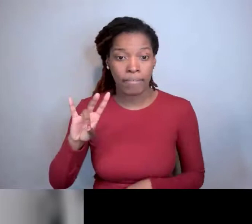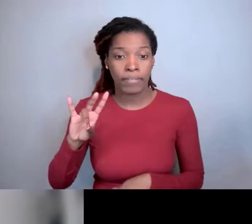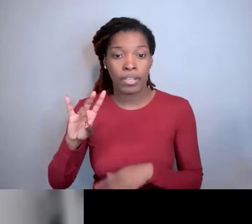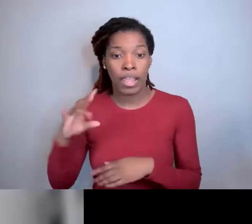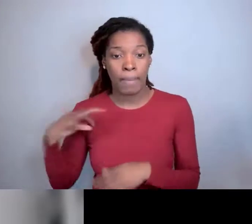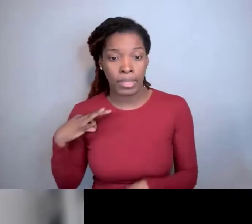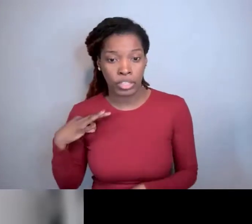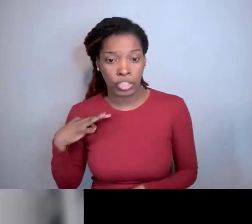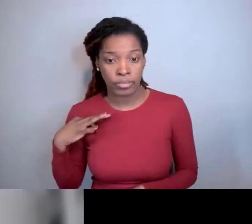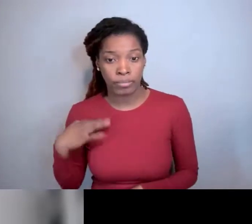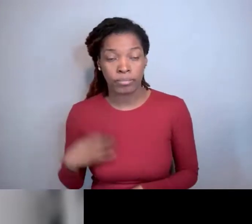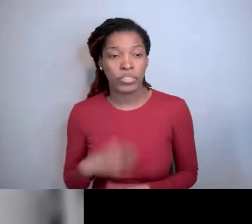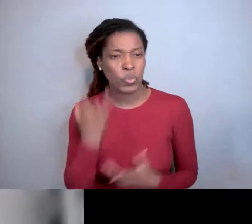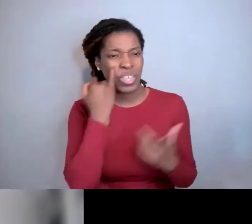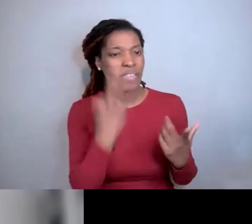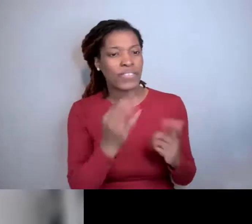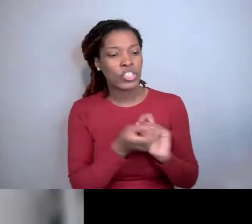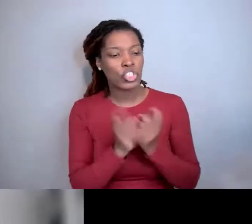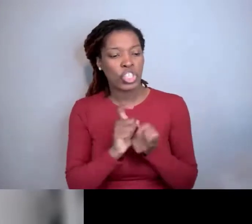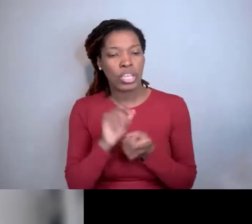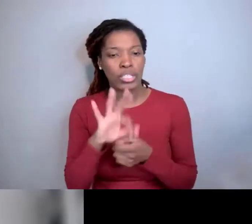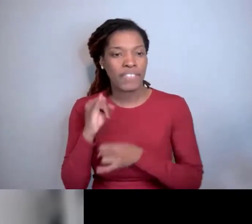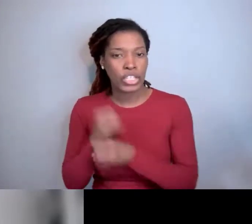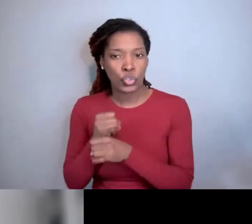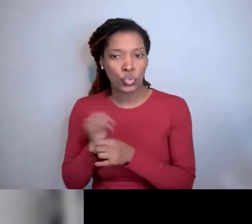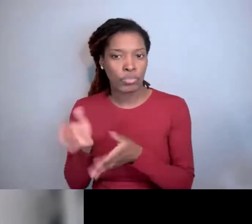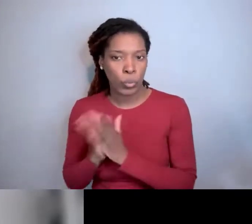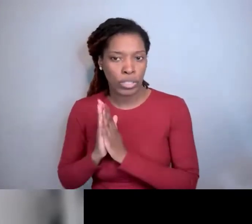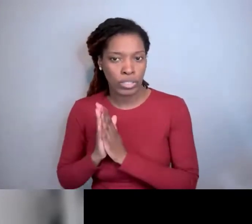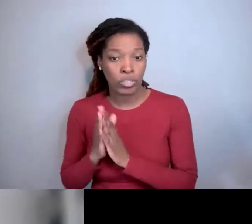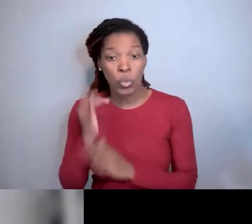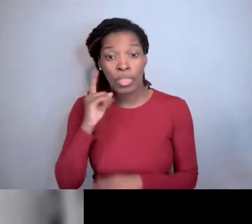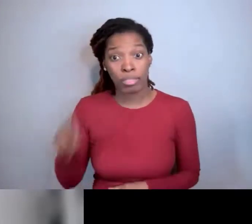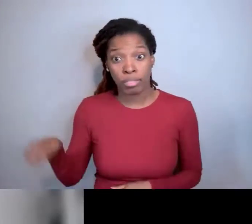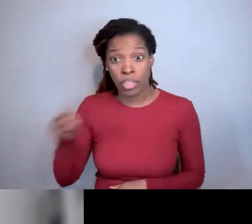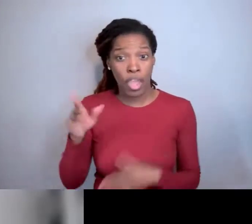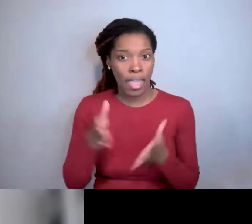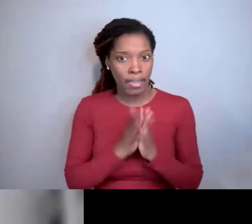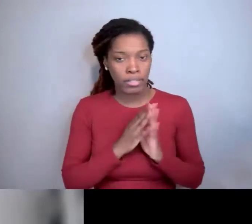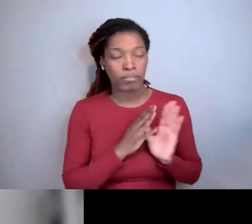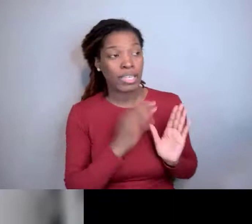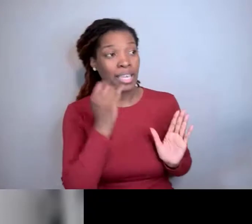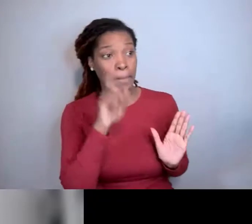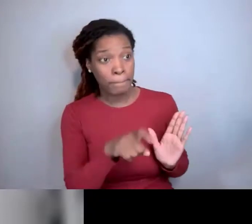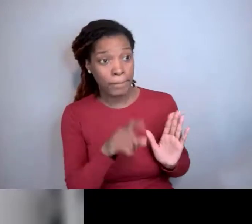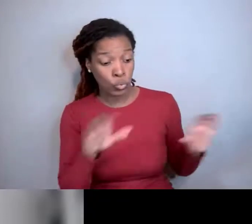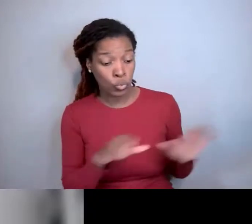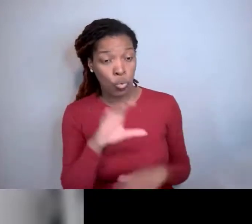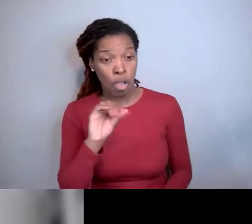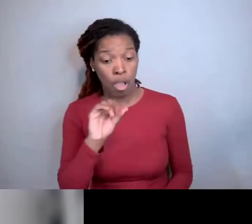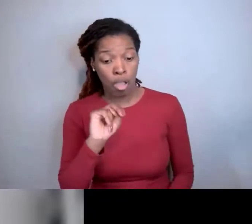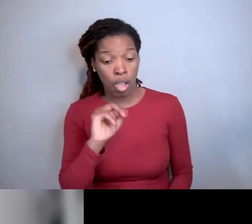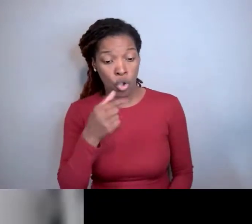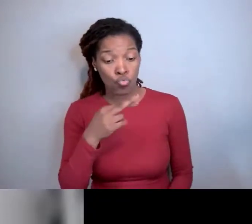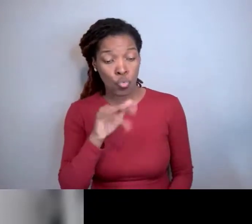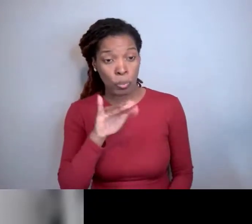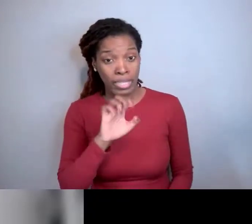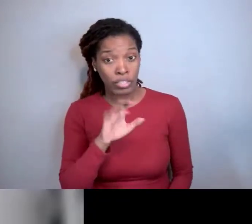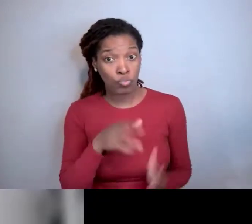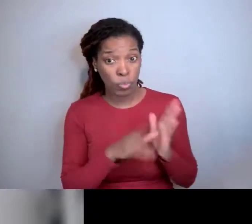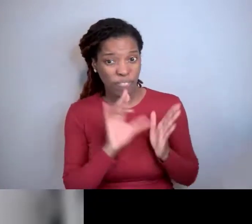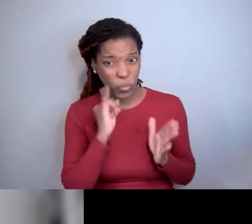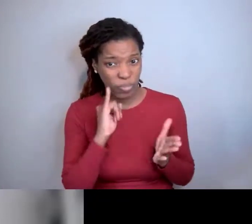of institution request. So they're asking if they have to perform a congruence review in that case.